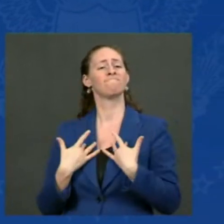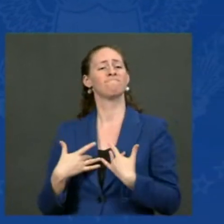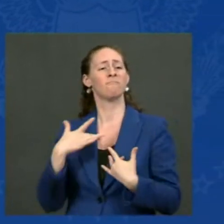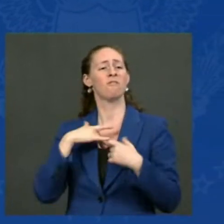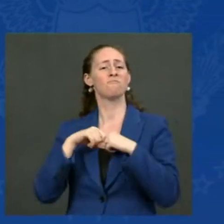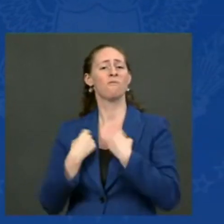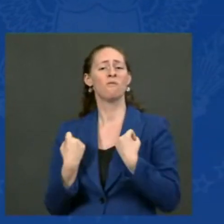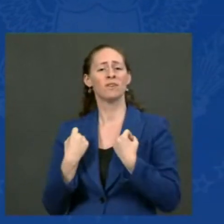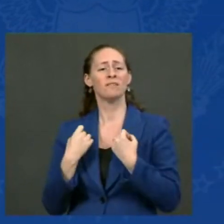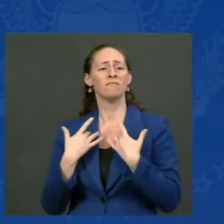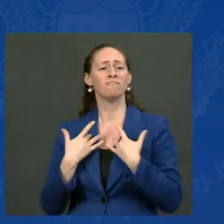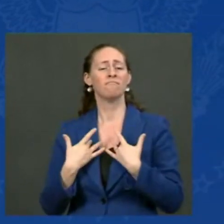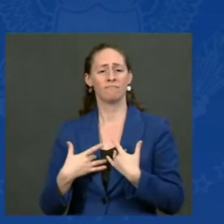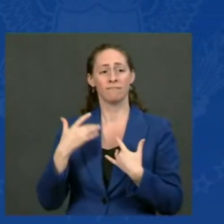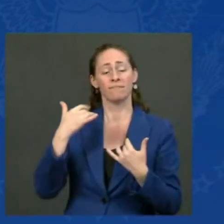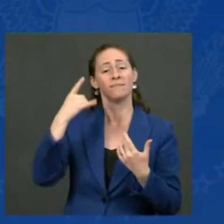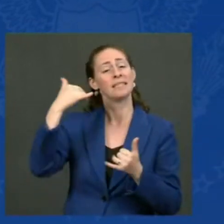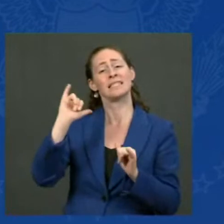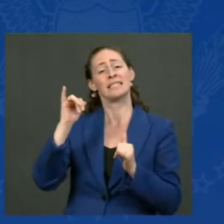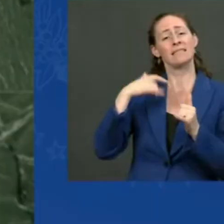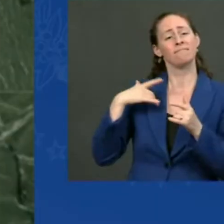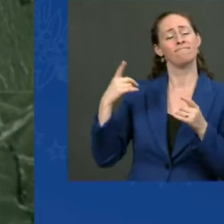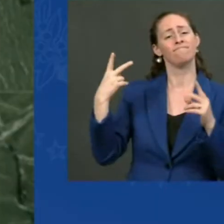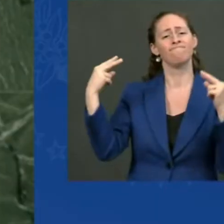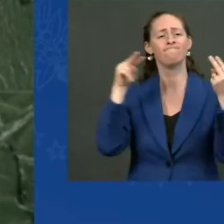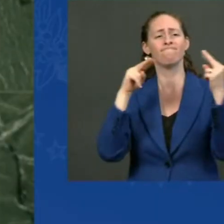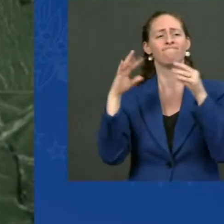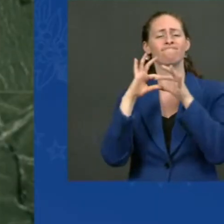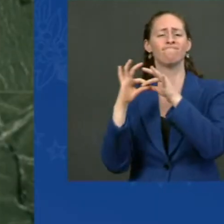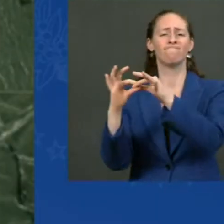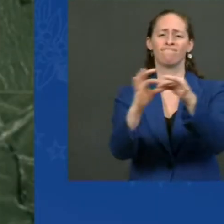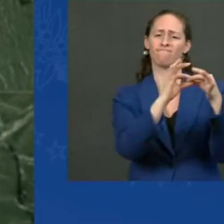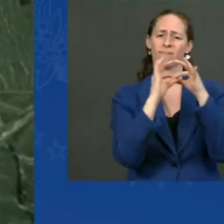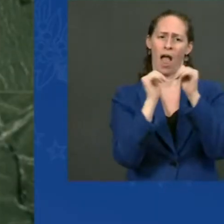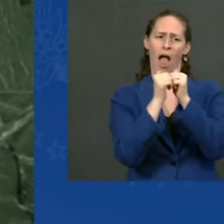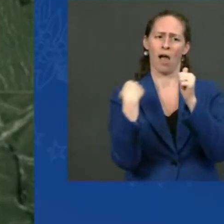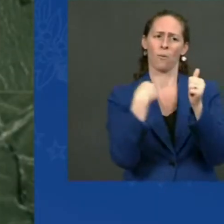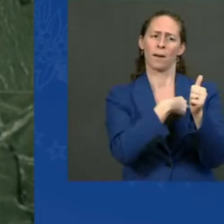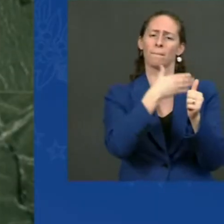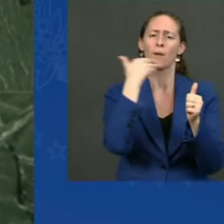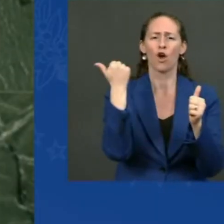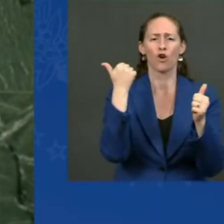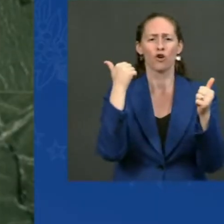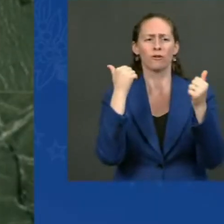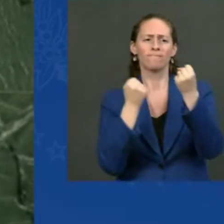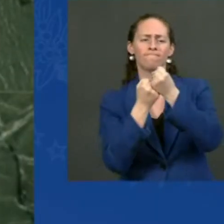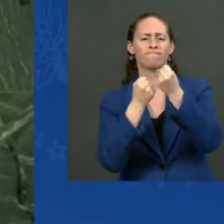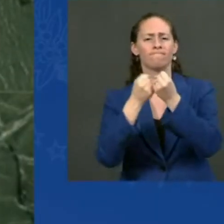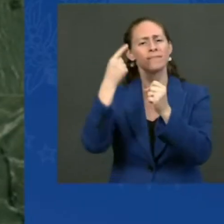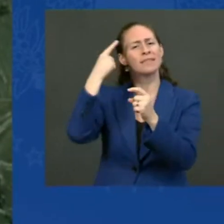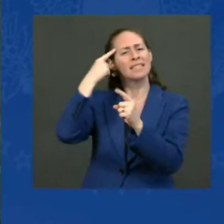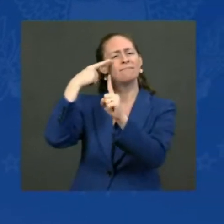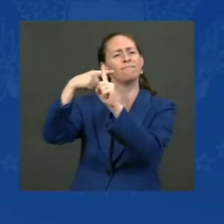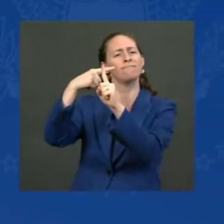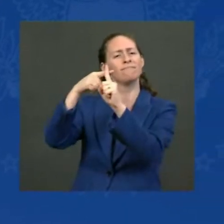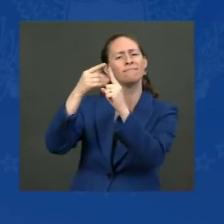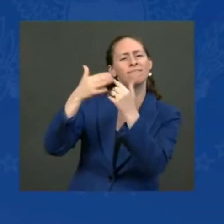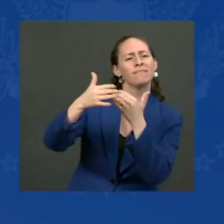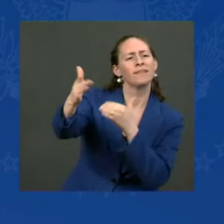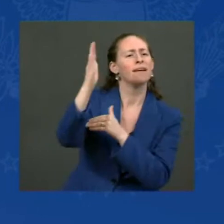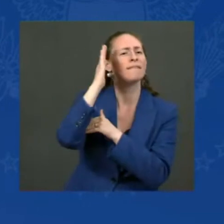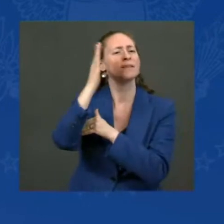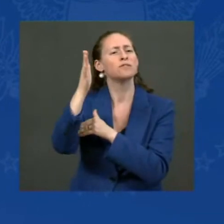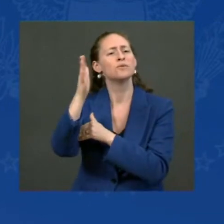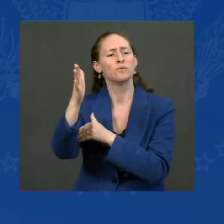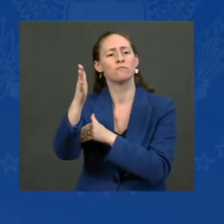poignant reminder that our collective future will hinge on our ability to recognize our common humanity and